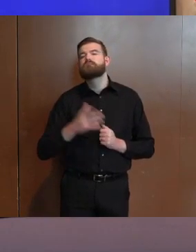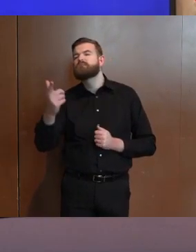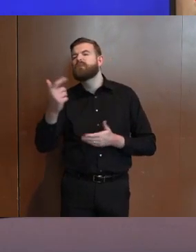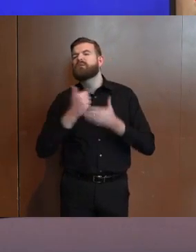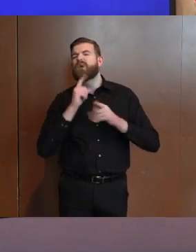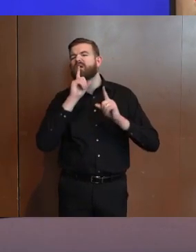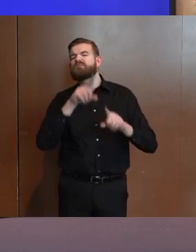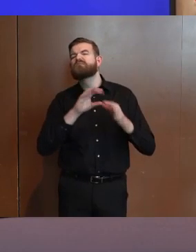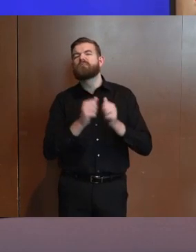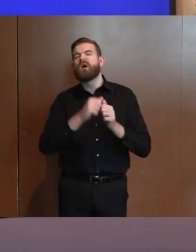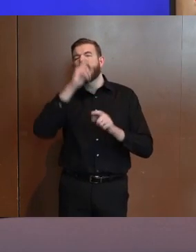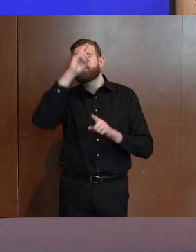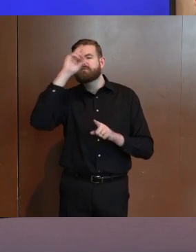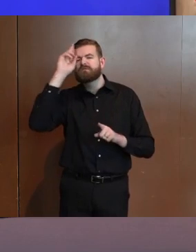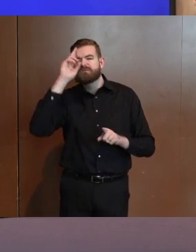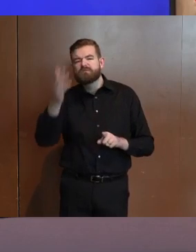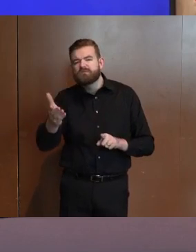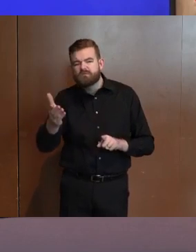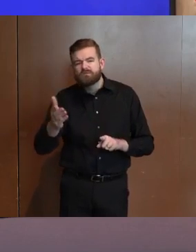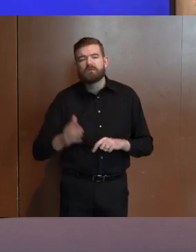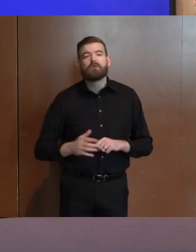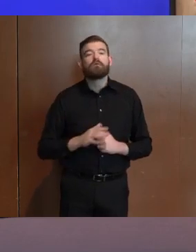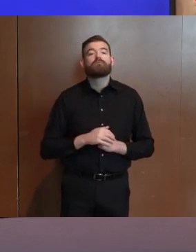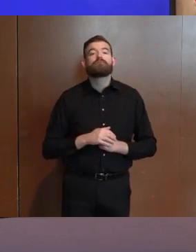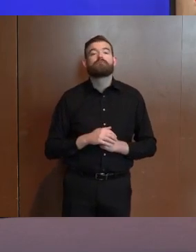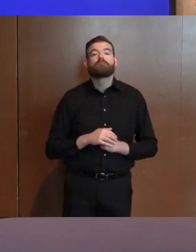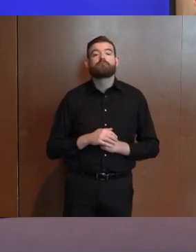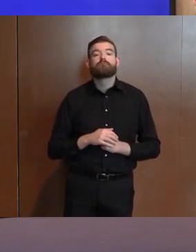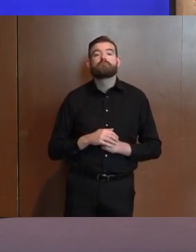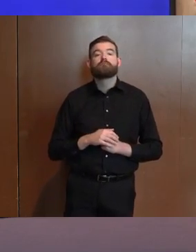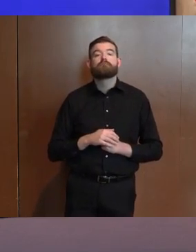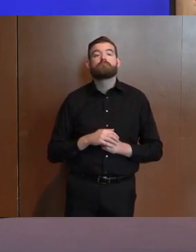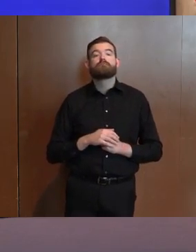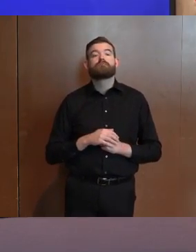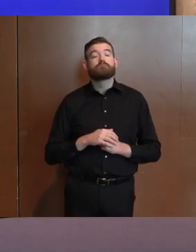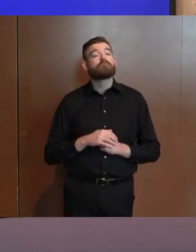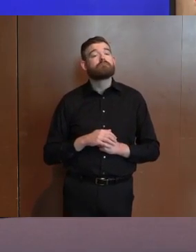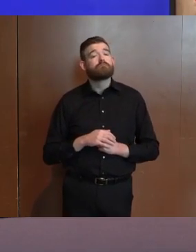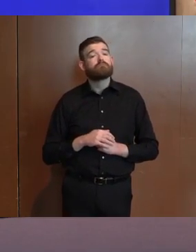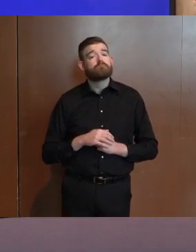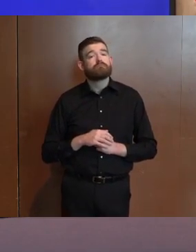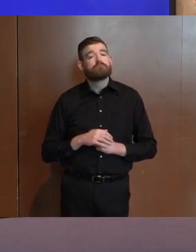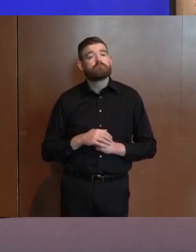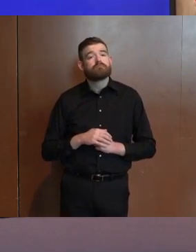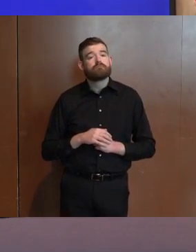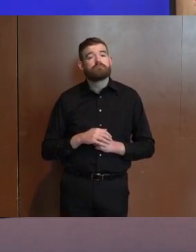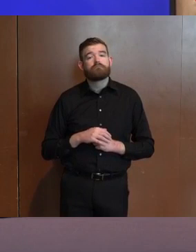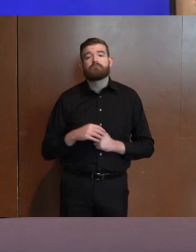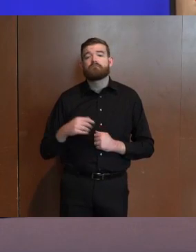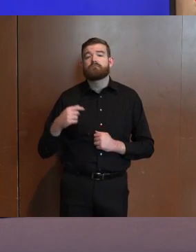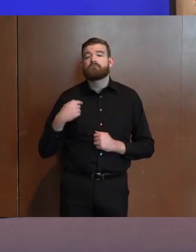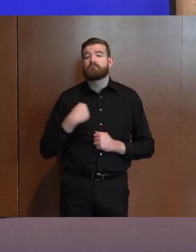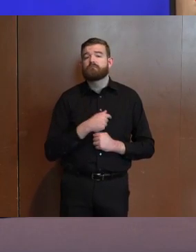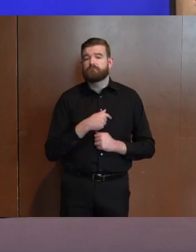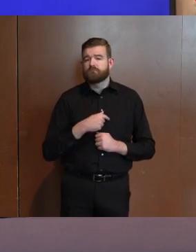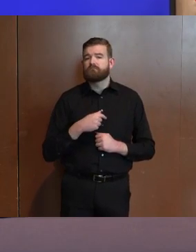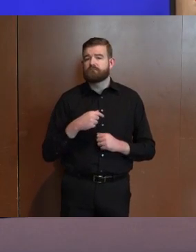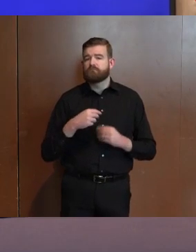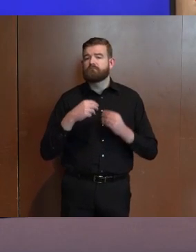hit a very key point, Governor. We provided mortgage relief for residents in the state of New Jersey. Some of those may